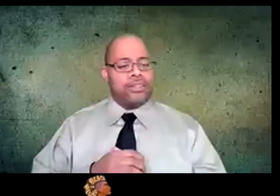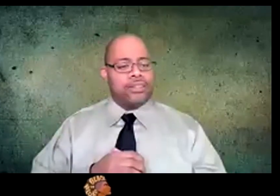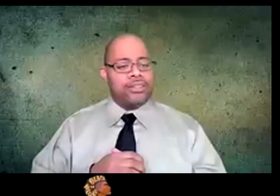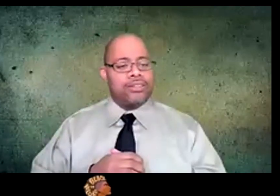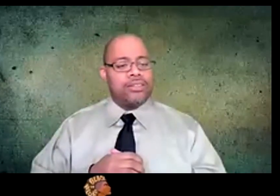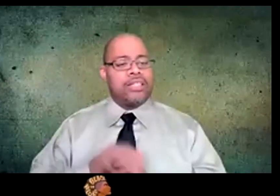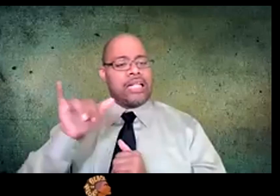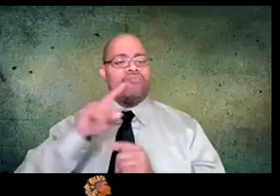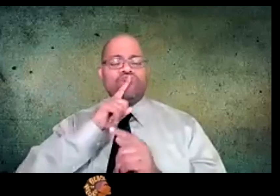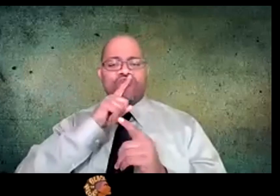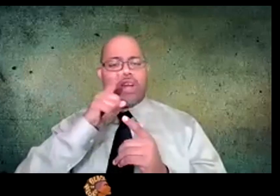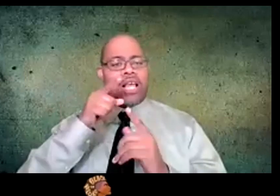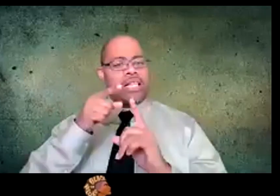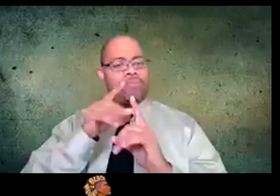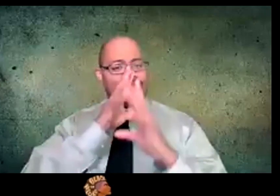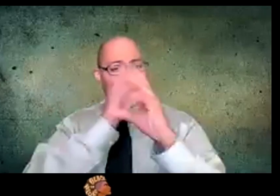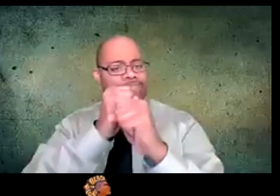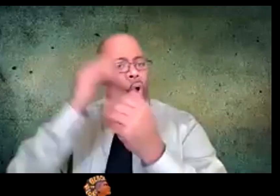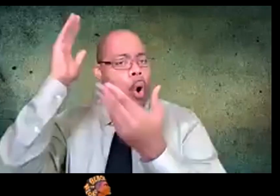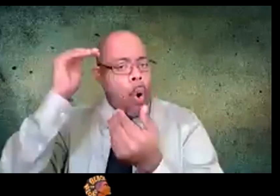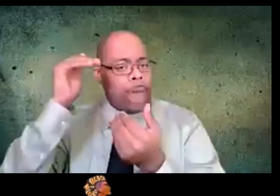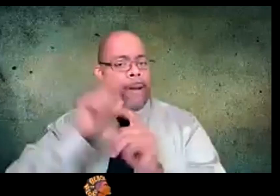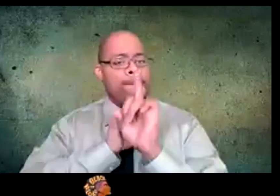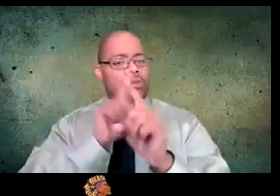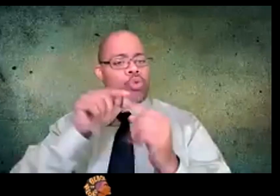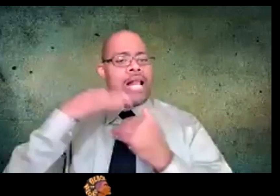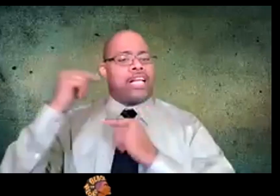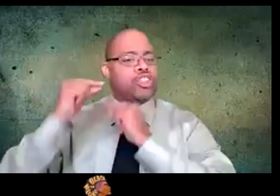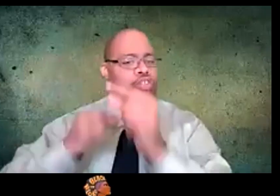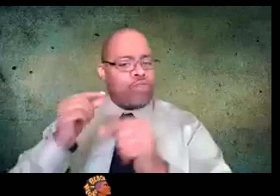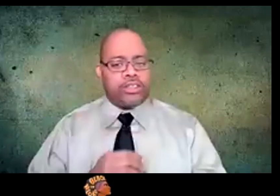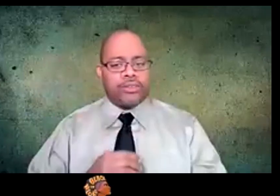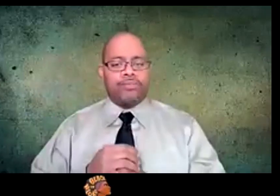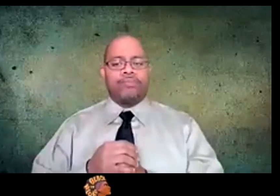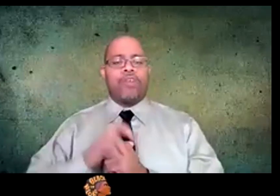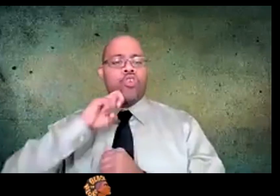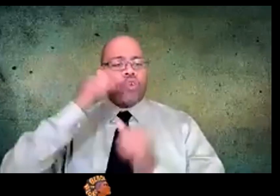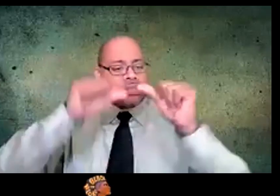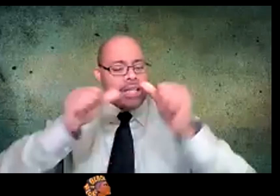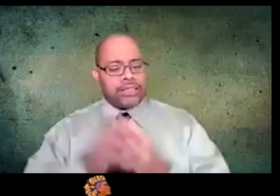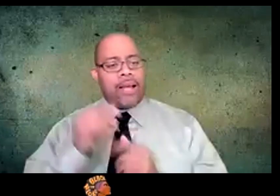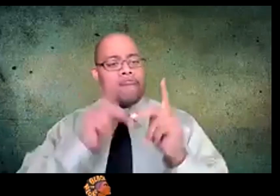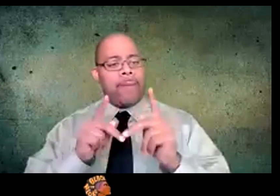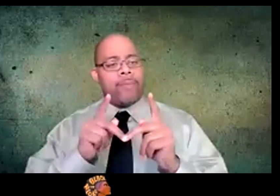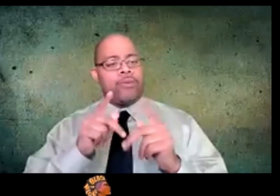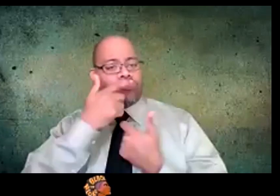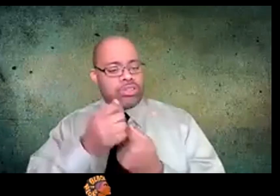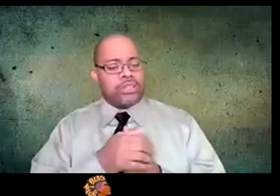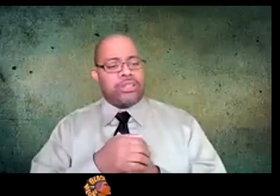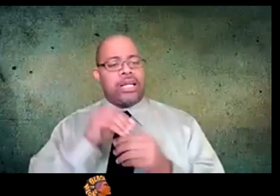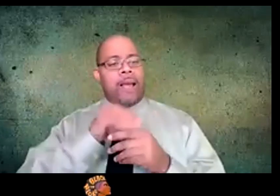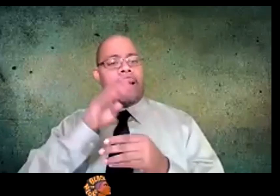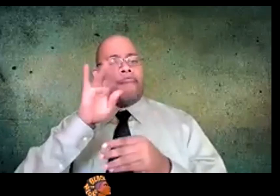a beacon of hope and a mentor to the next generation of neurosciences and folks who are interested in